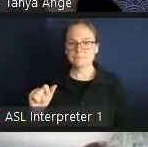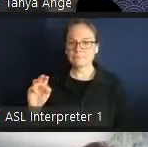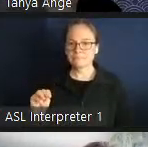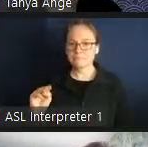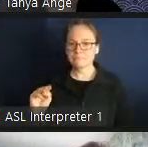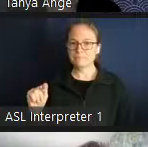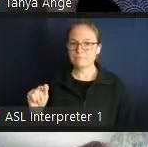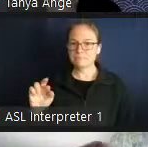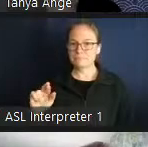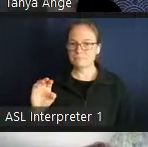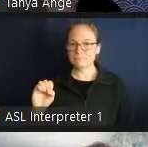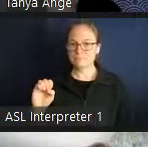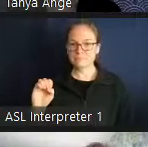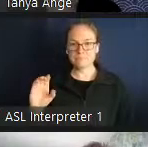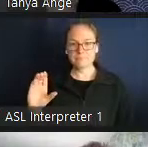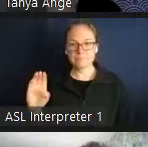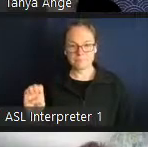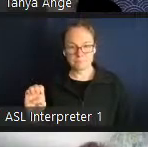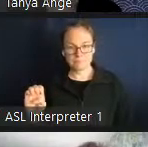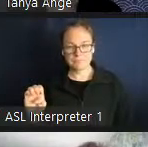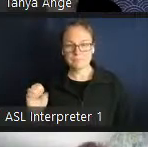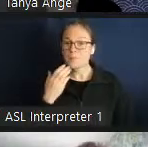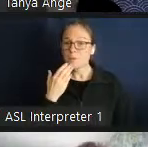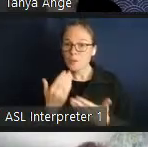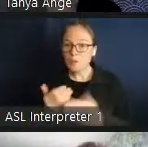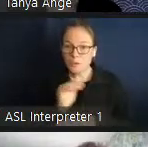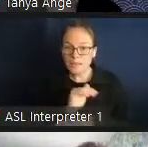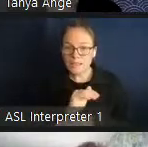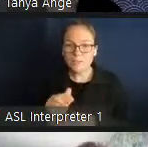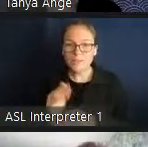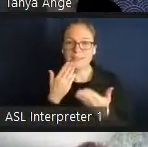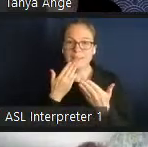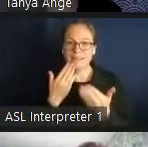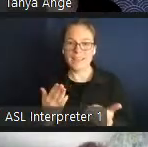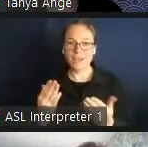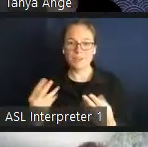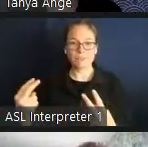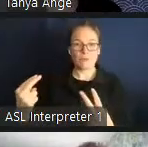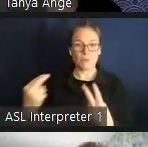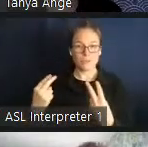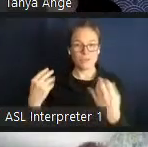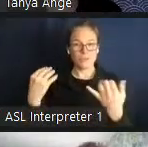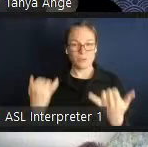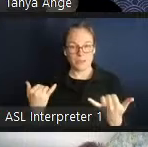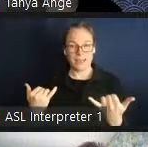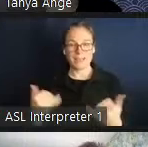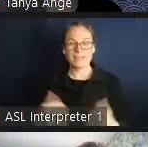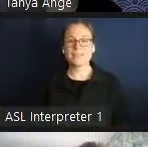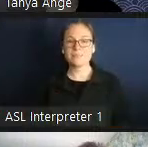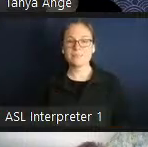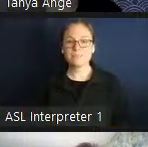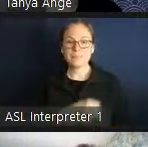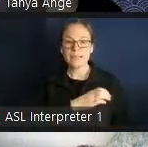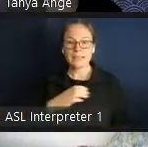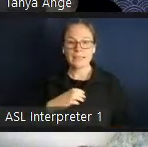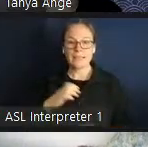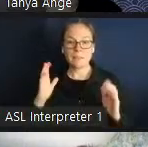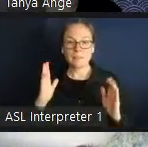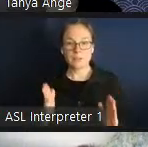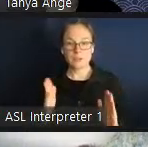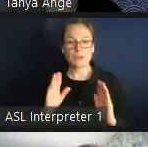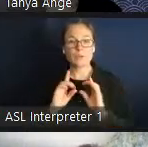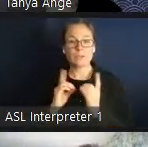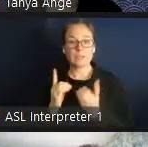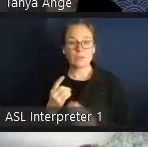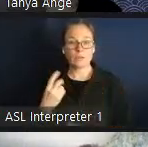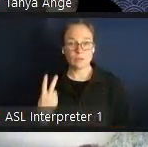Thank you, Mr. Rhodes, and good evening to everybody. Thank you all for being here. I'm Pam Treese. I'm Commissioner for District